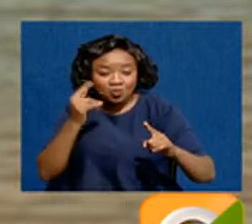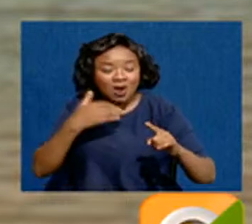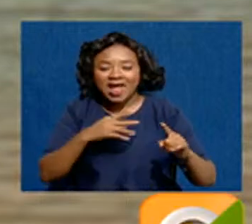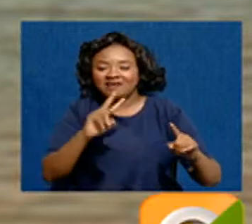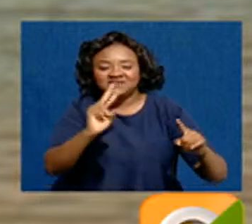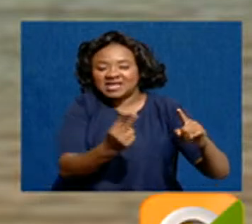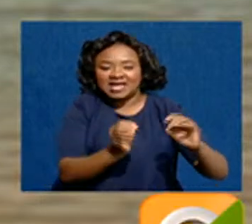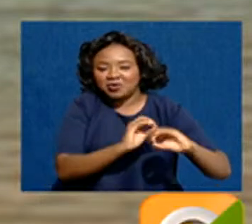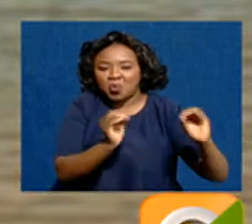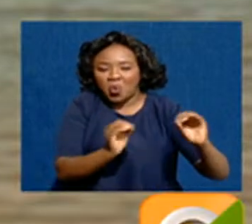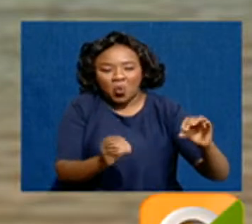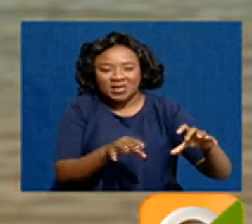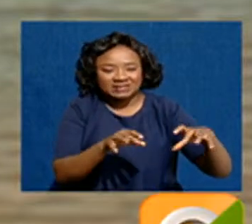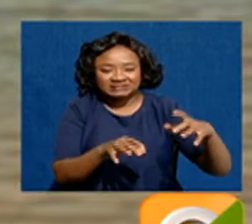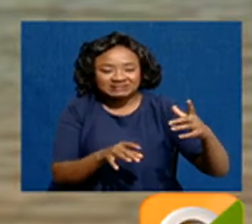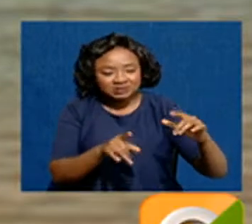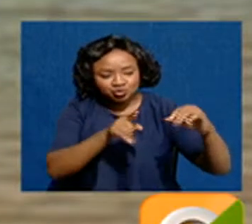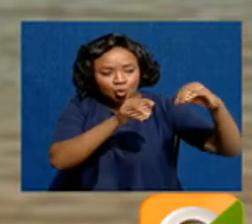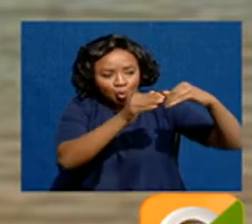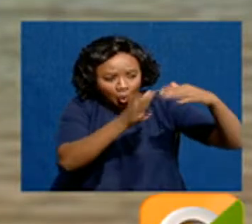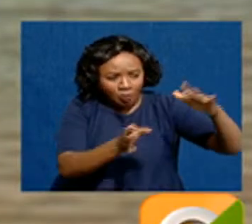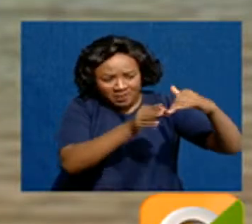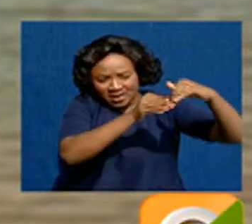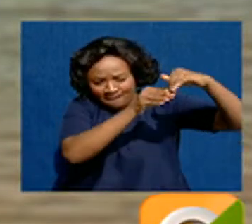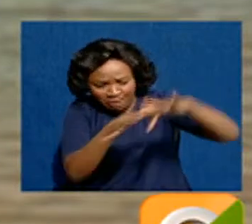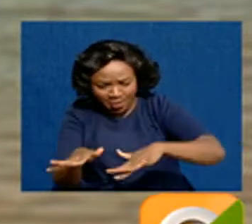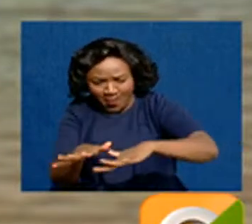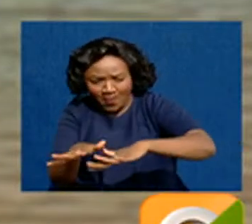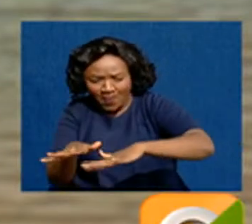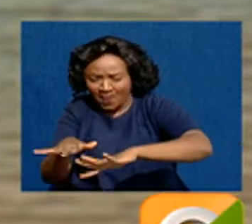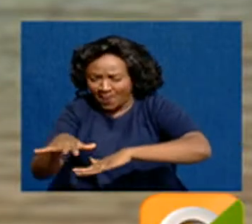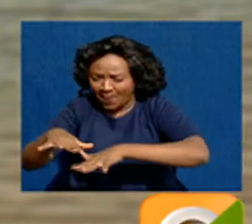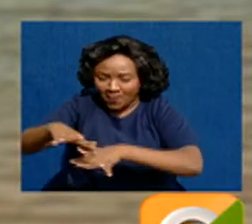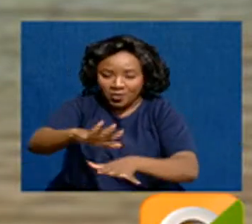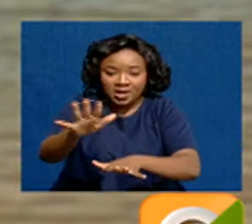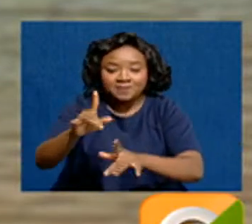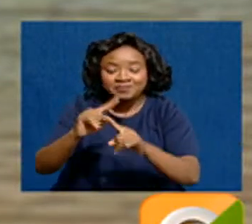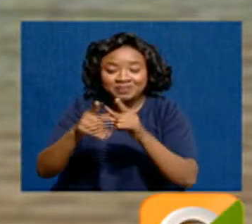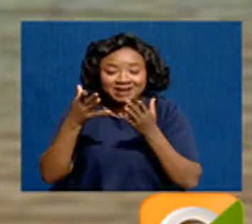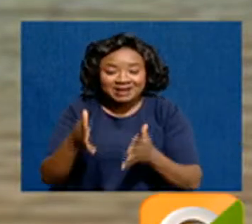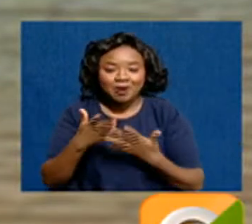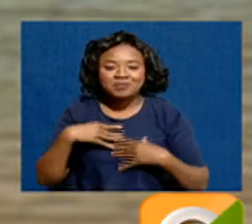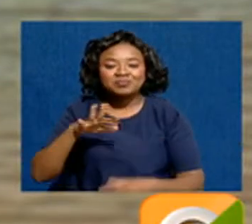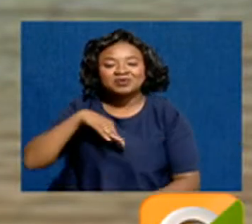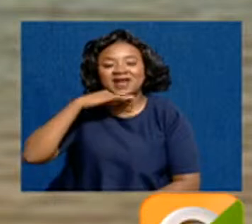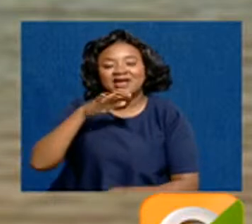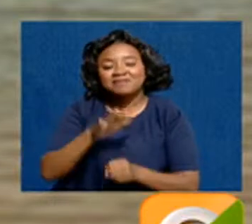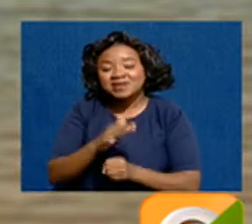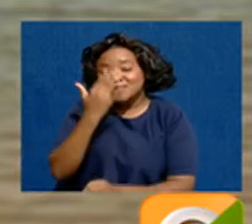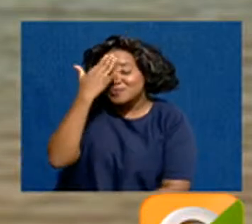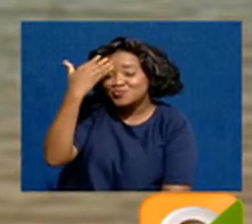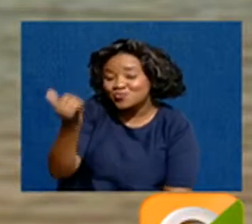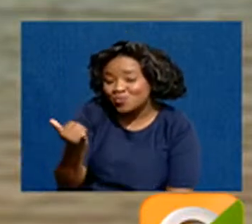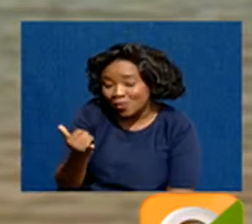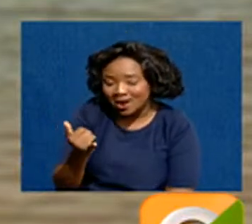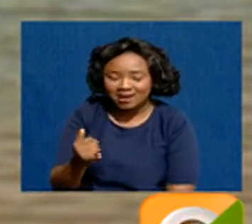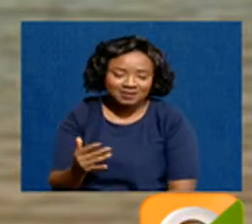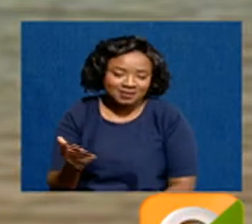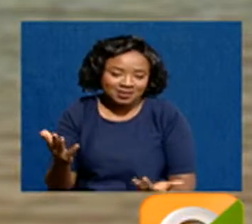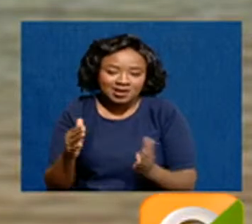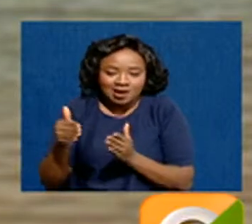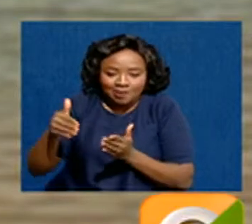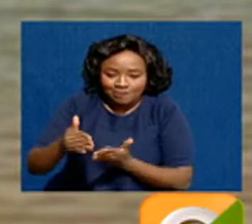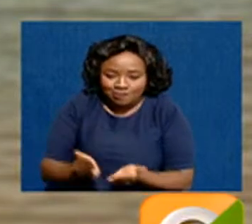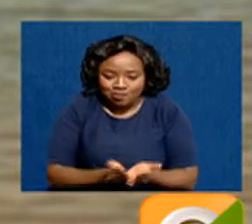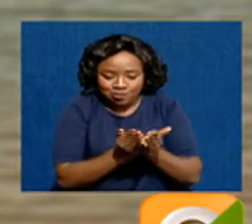floods getting them unawares. Okay. The only reason why we lost so many people is the boat that was trying to cross that